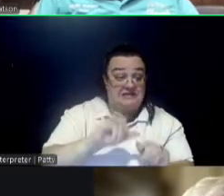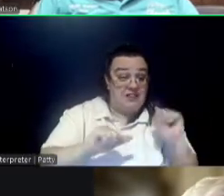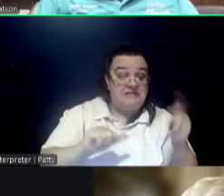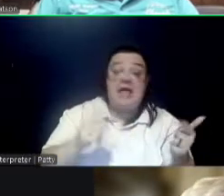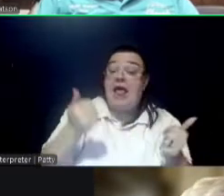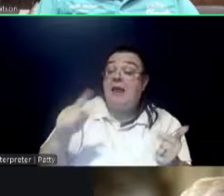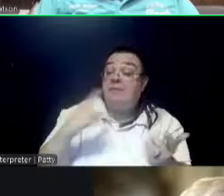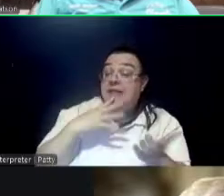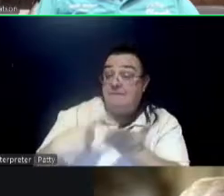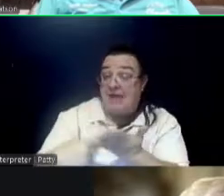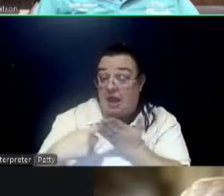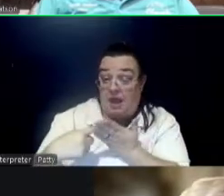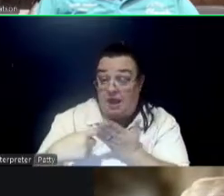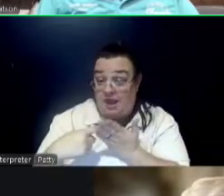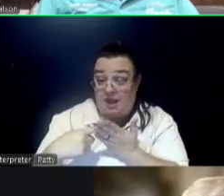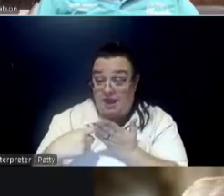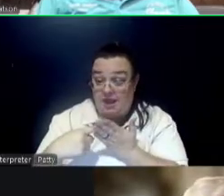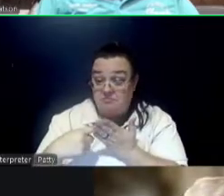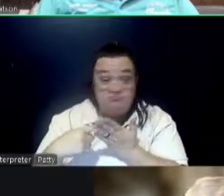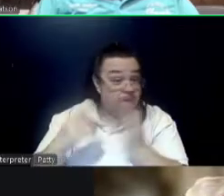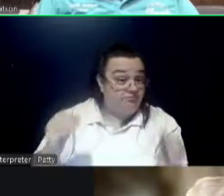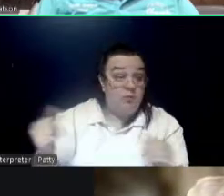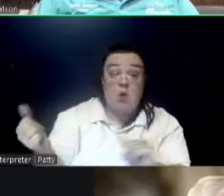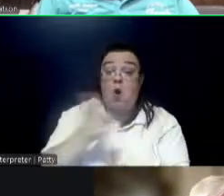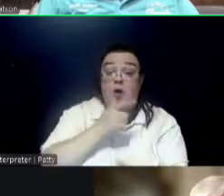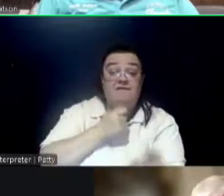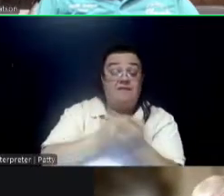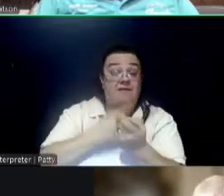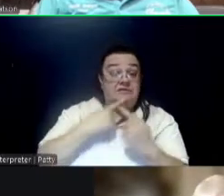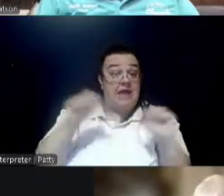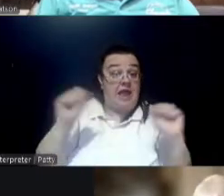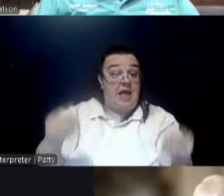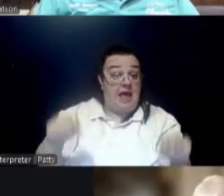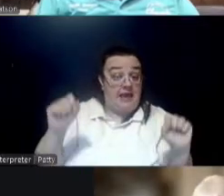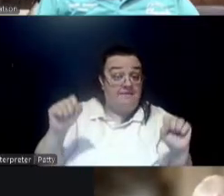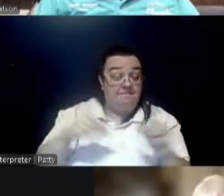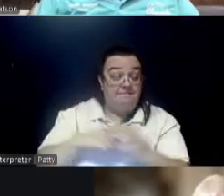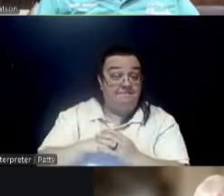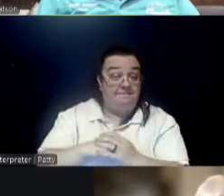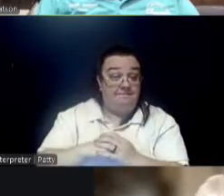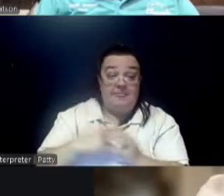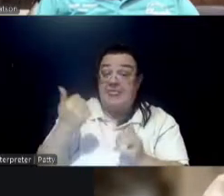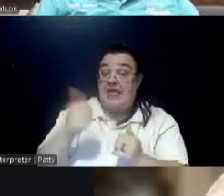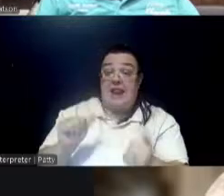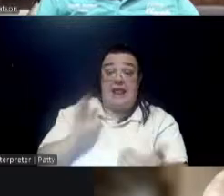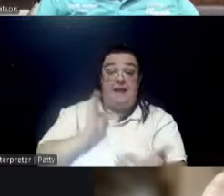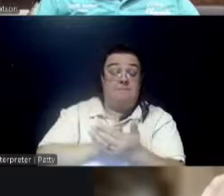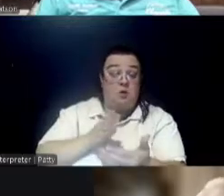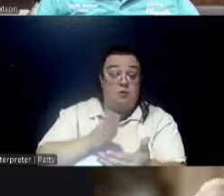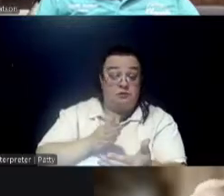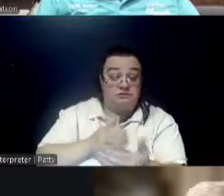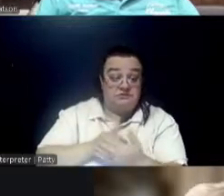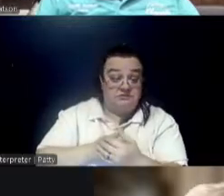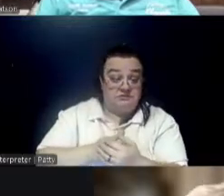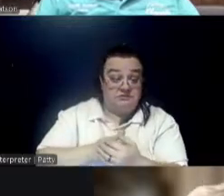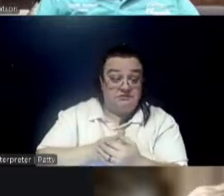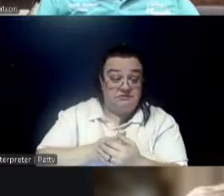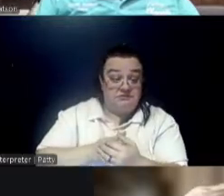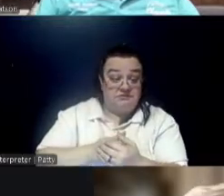debate? Hearing none, all those in favor say aye. Aye. Any Aye. opposed?